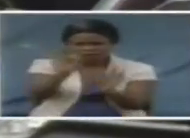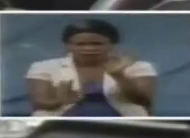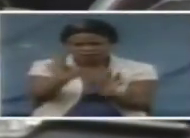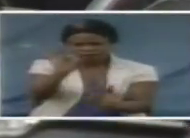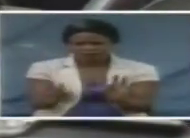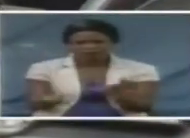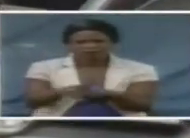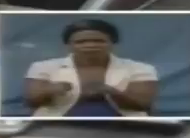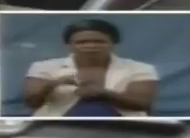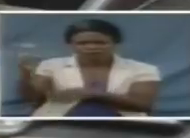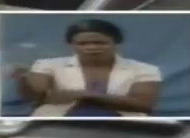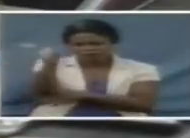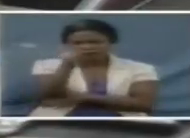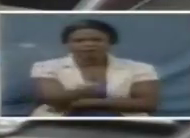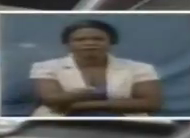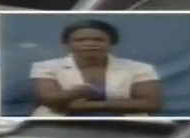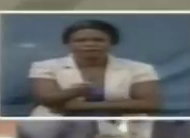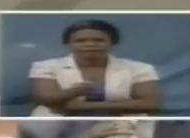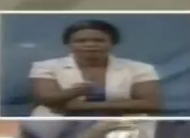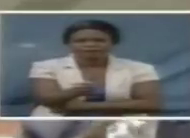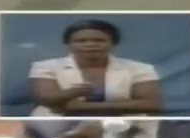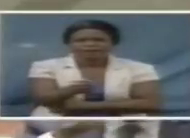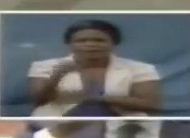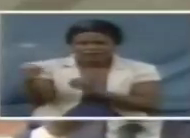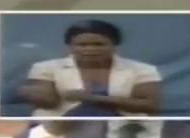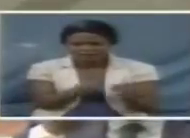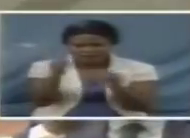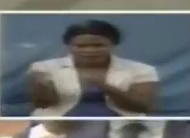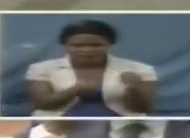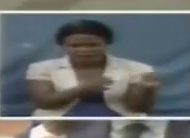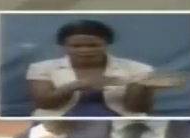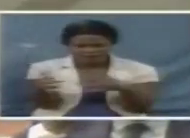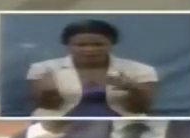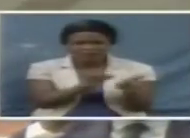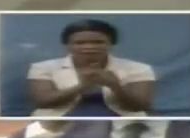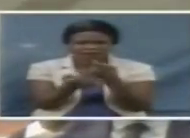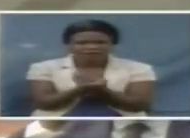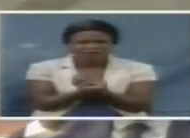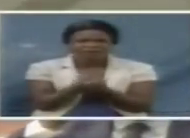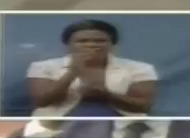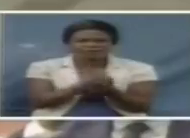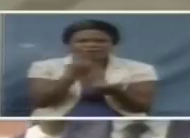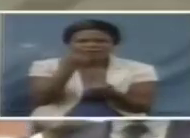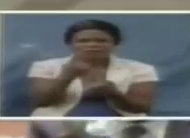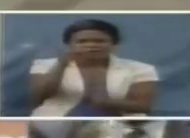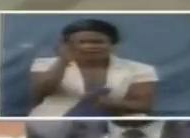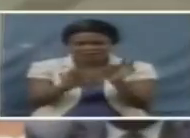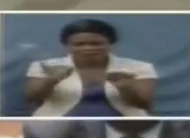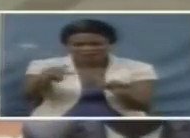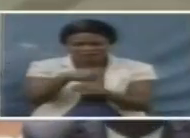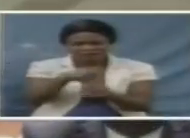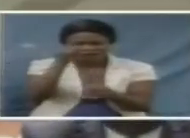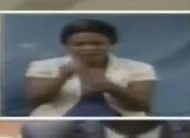to mitigate and adopt the adverse effects of climate change. Some of the